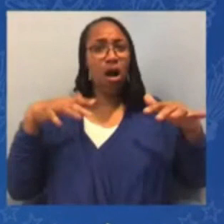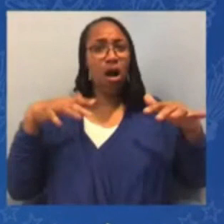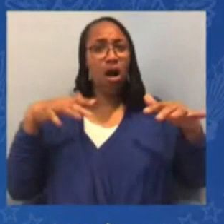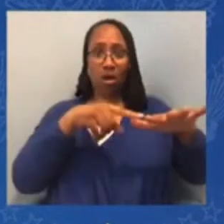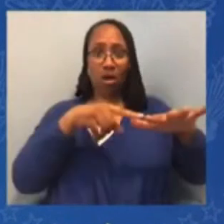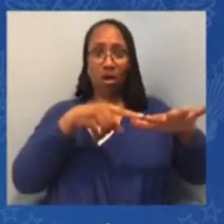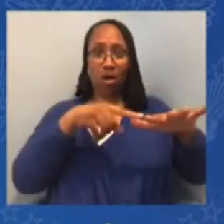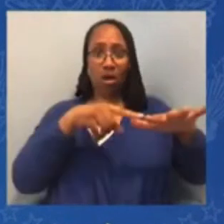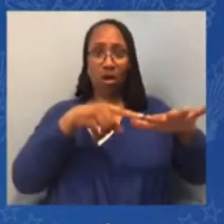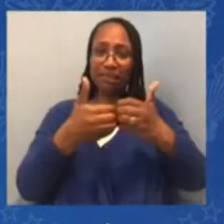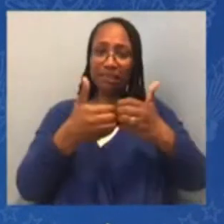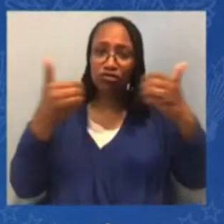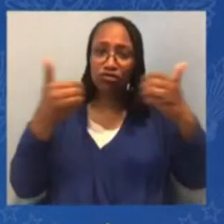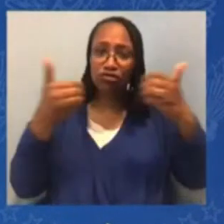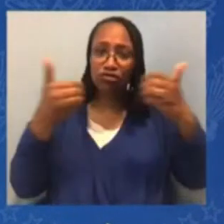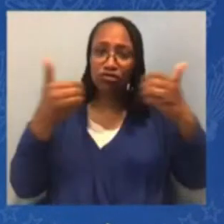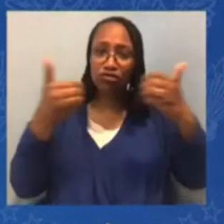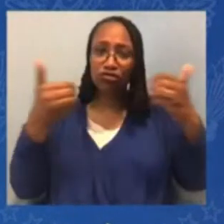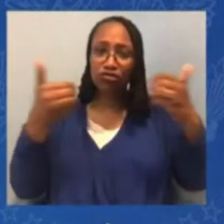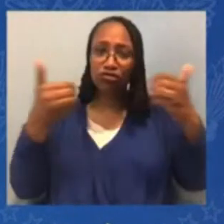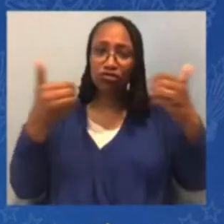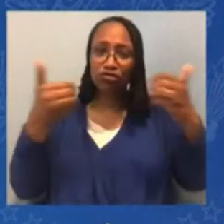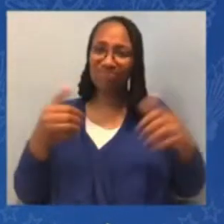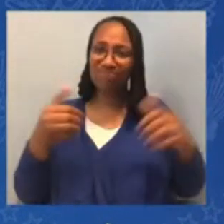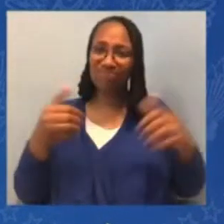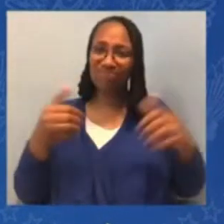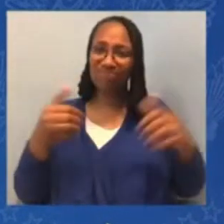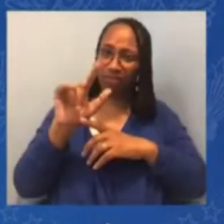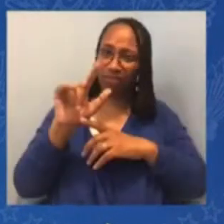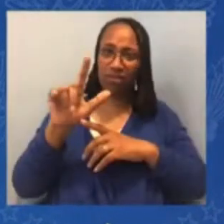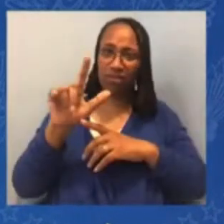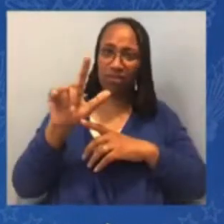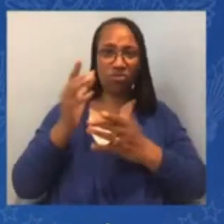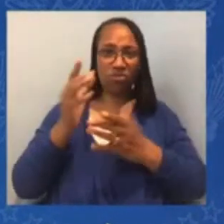Chris for the introduction. But before I say anything else, I want to acknowledge the amazing